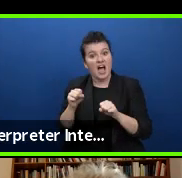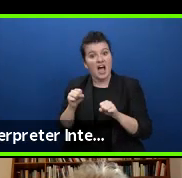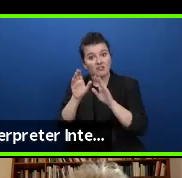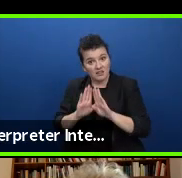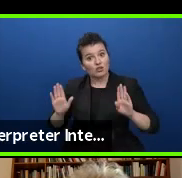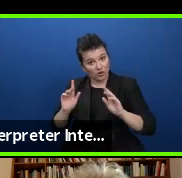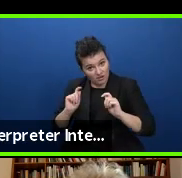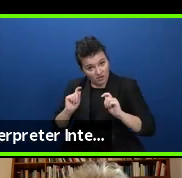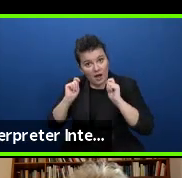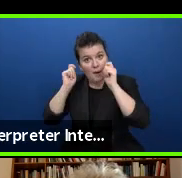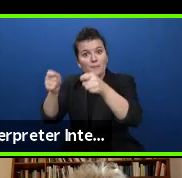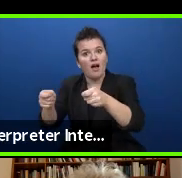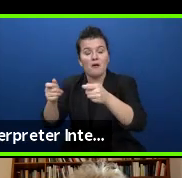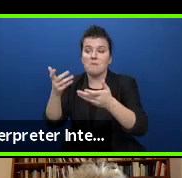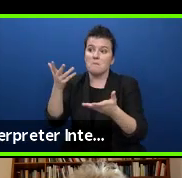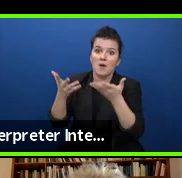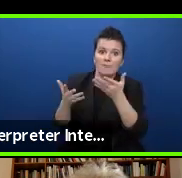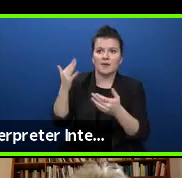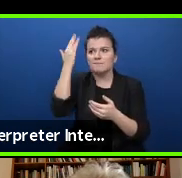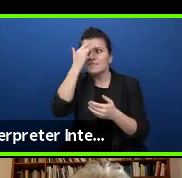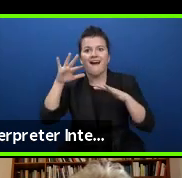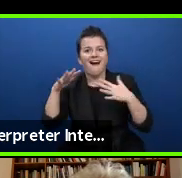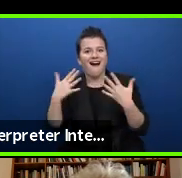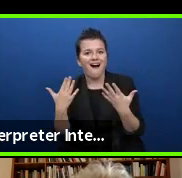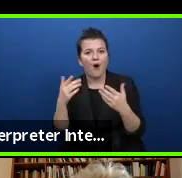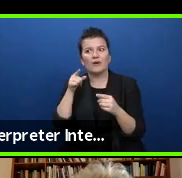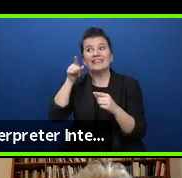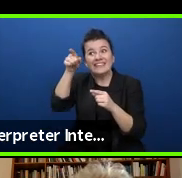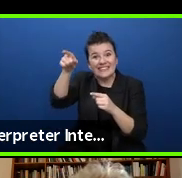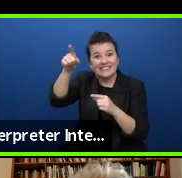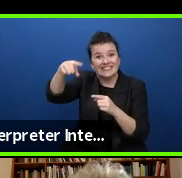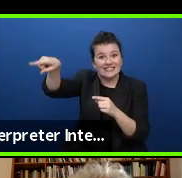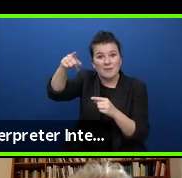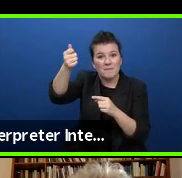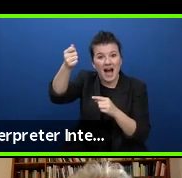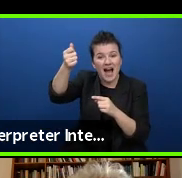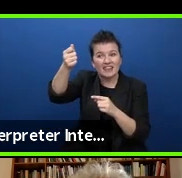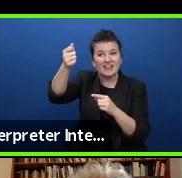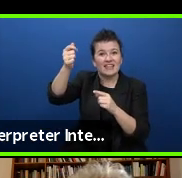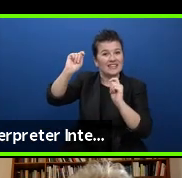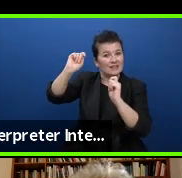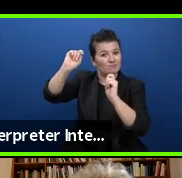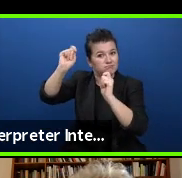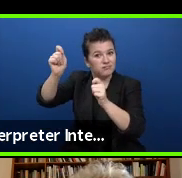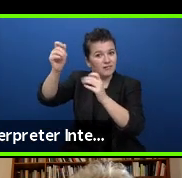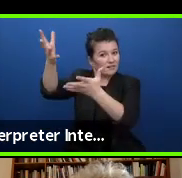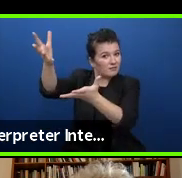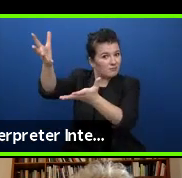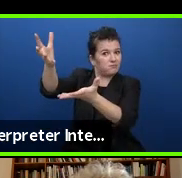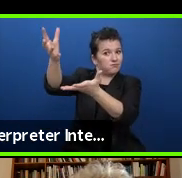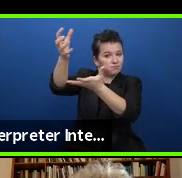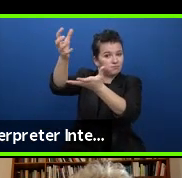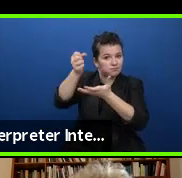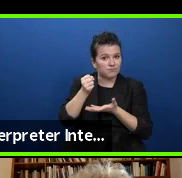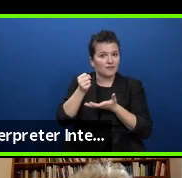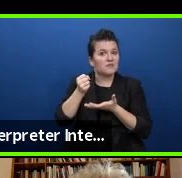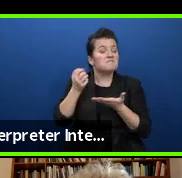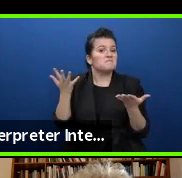could be thinking much more towards those funds, as well as the ones that we maybe most of us know